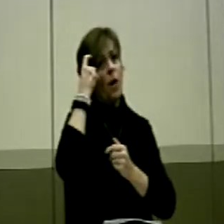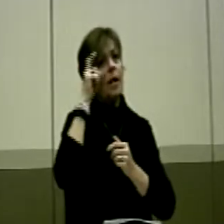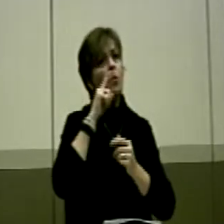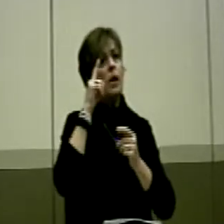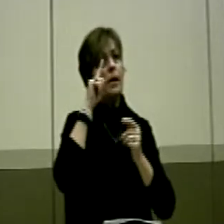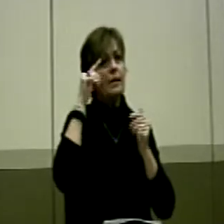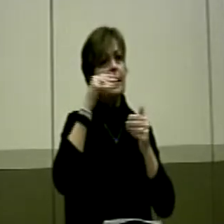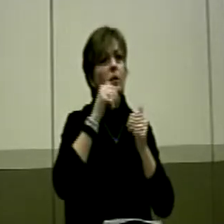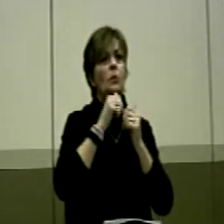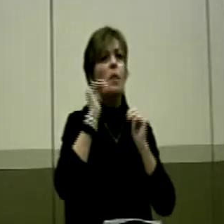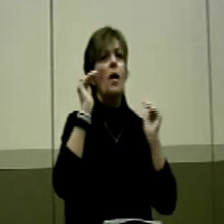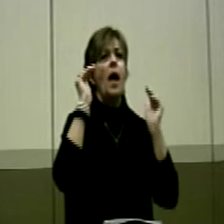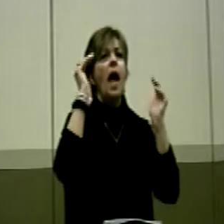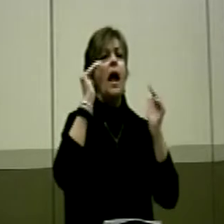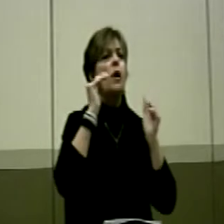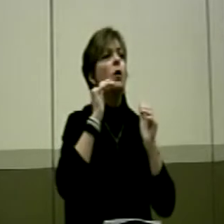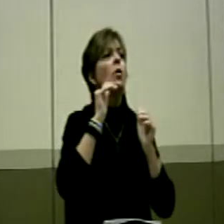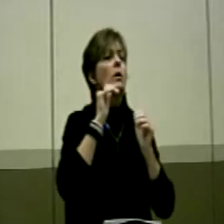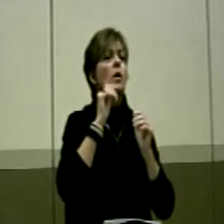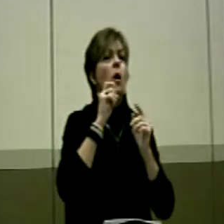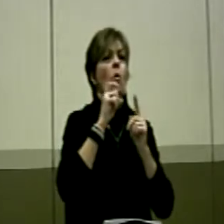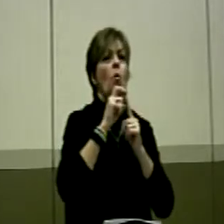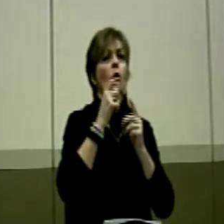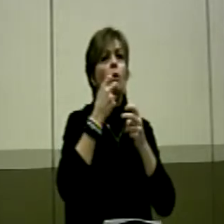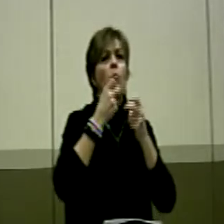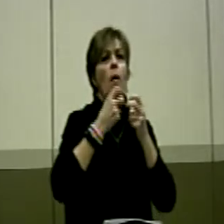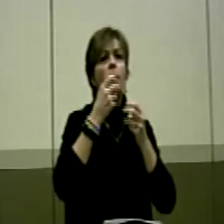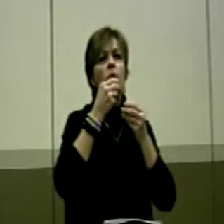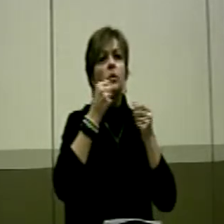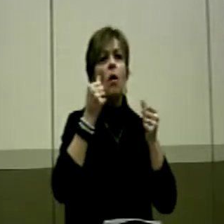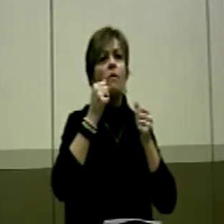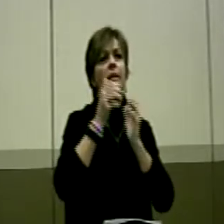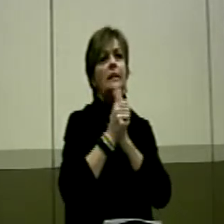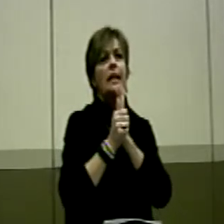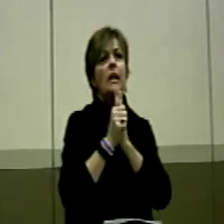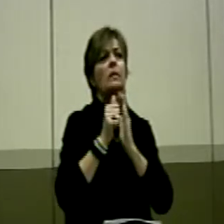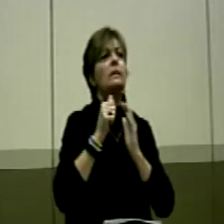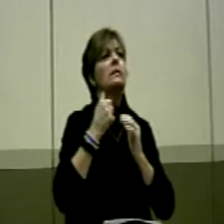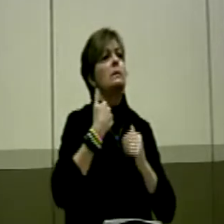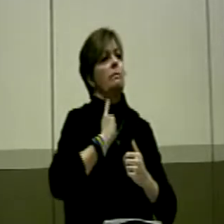and attentional control, self-control.